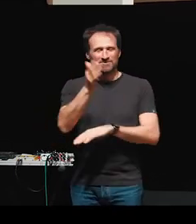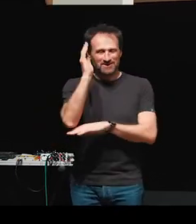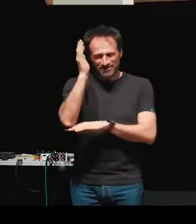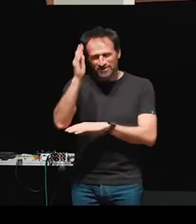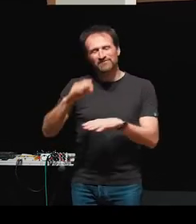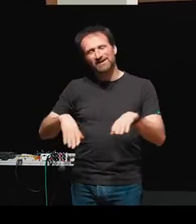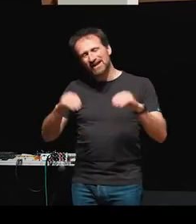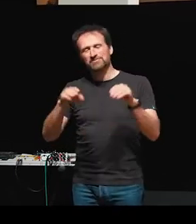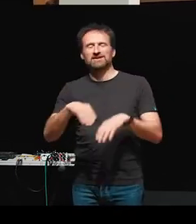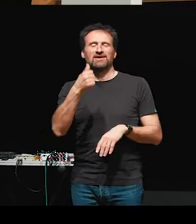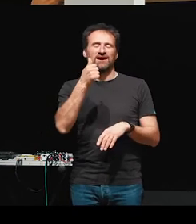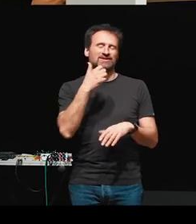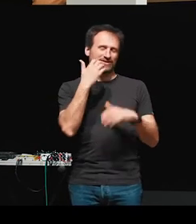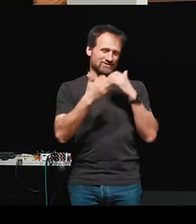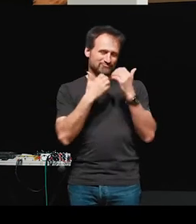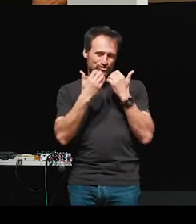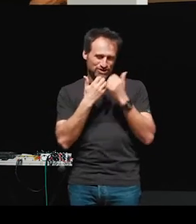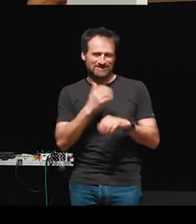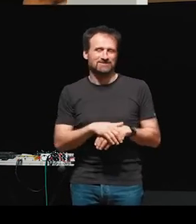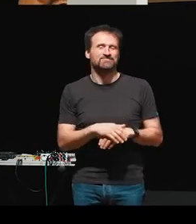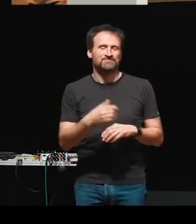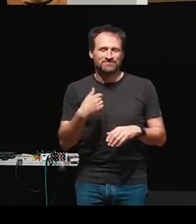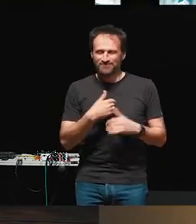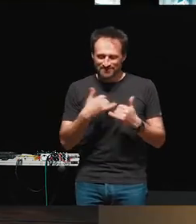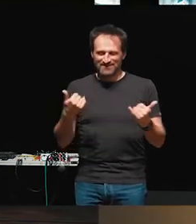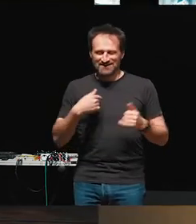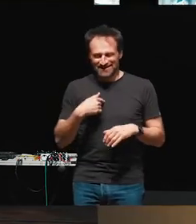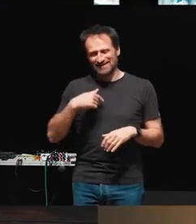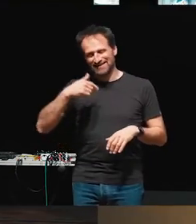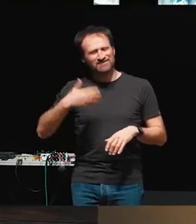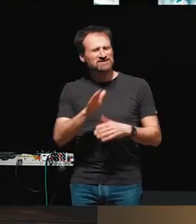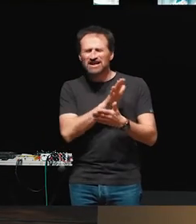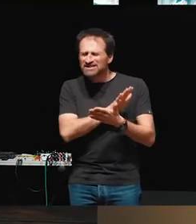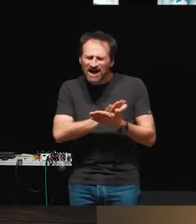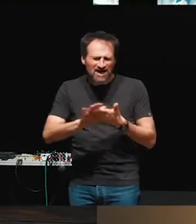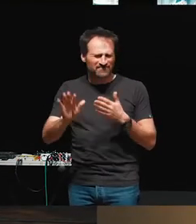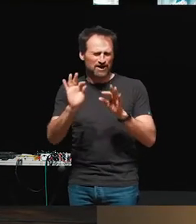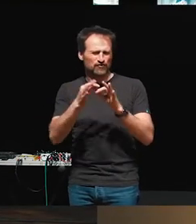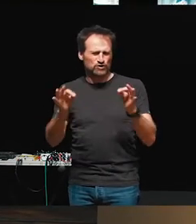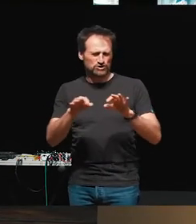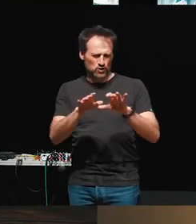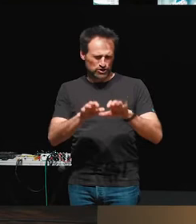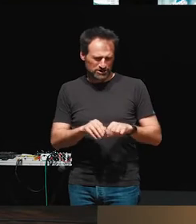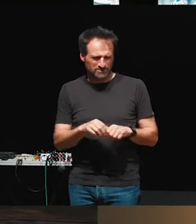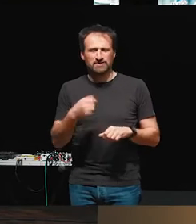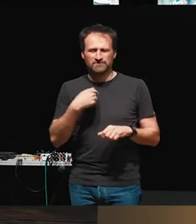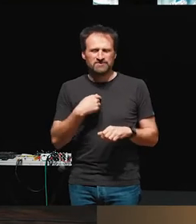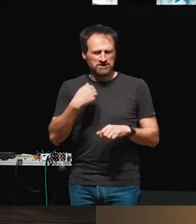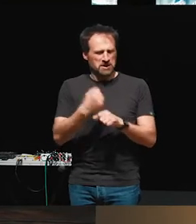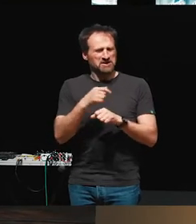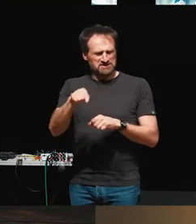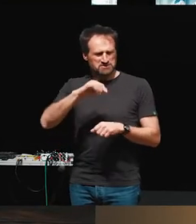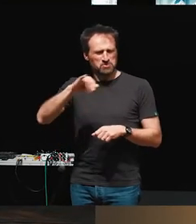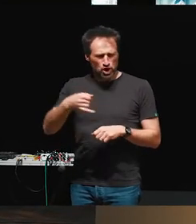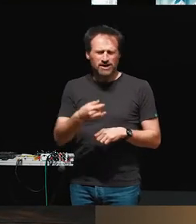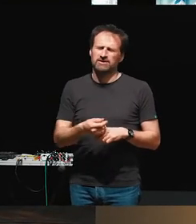anecdote about how I was writing a very simple function. So I was working on this project, which was for